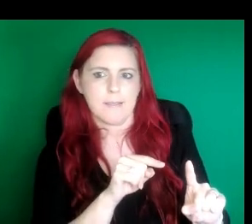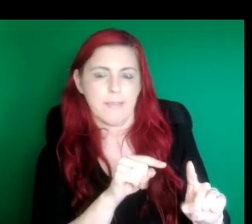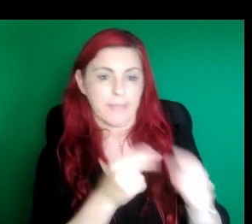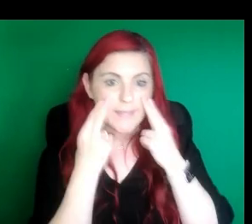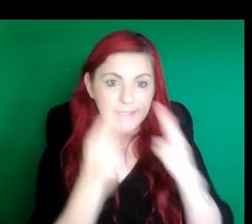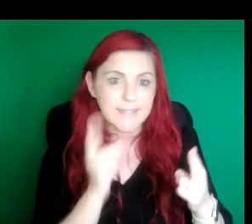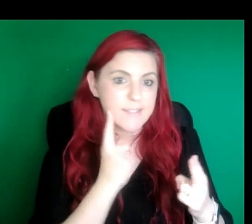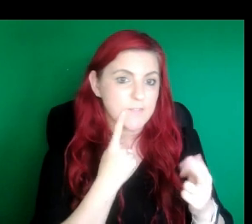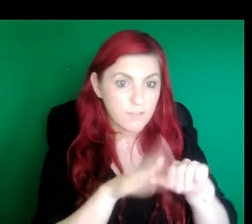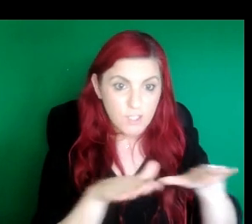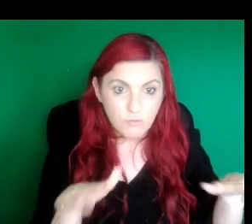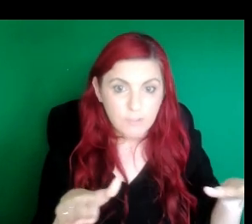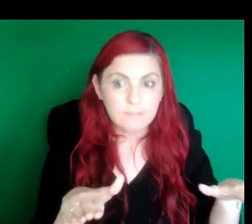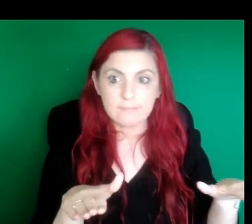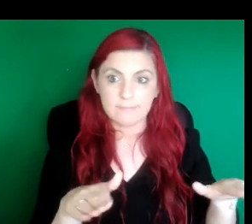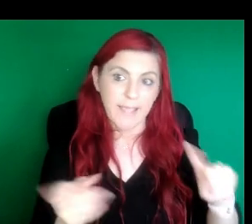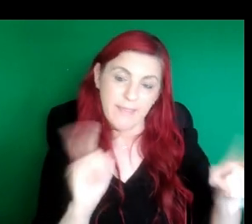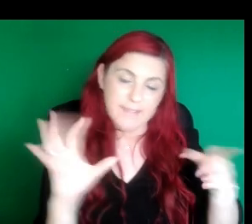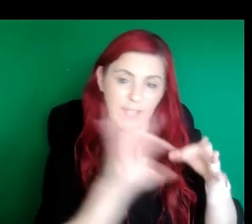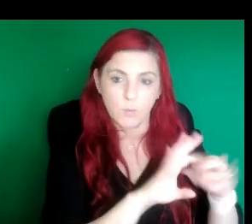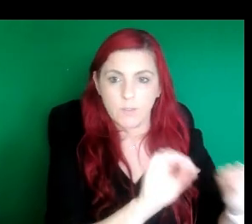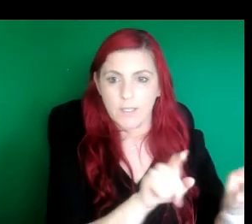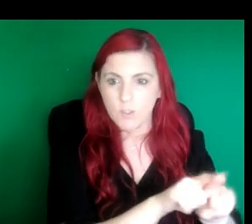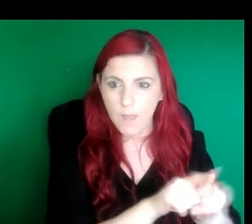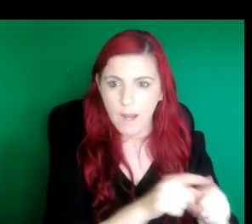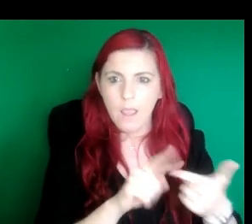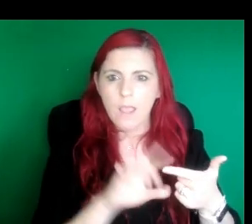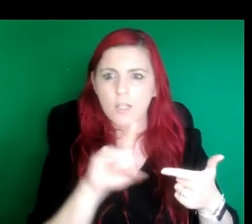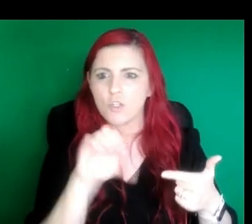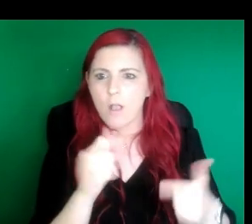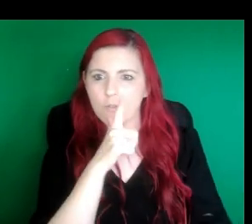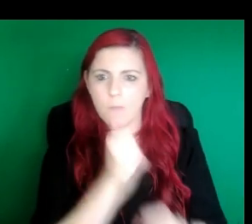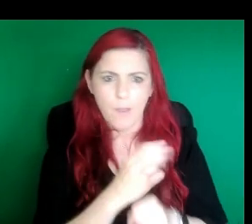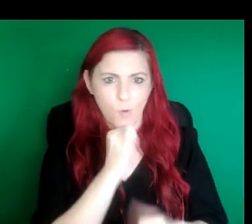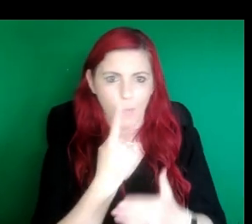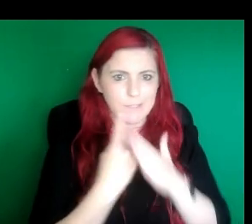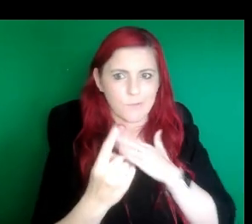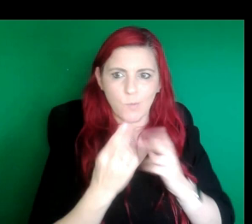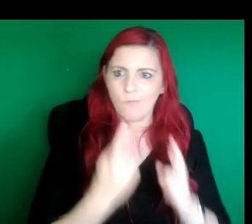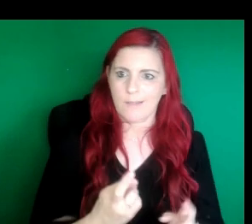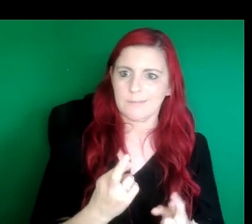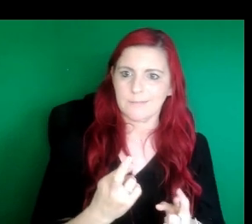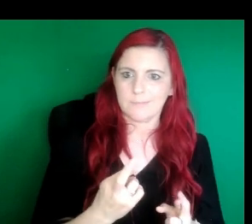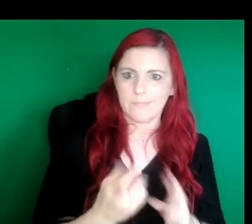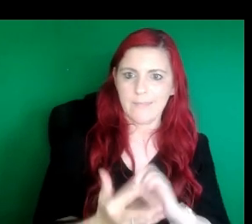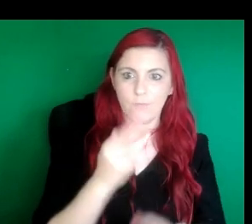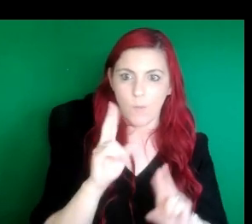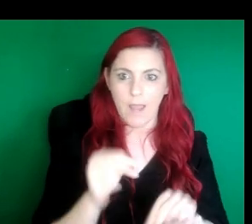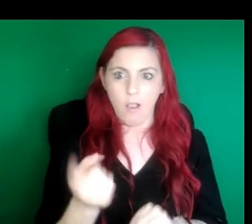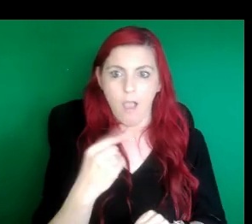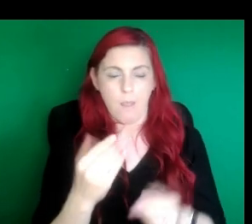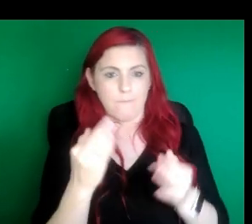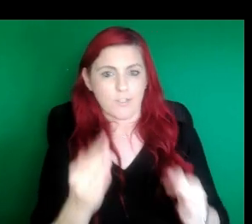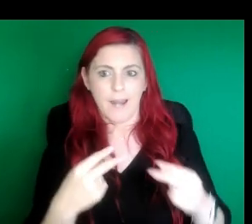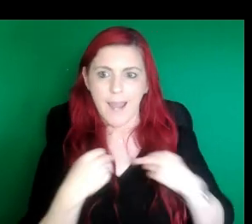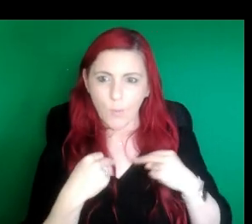needs of deaf children, again, getting back to education. Charles talked about not having individual rights. You know, you didn't have individual rights.